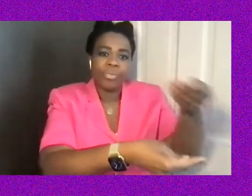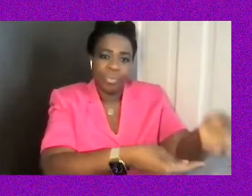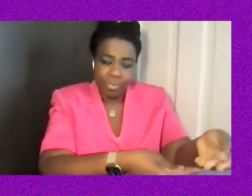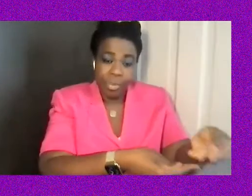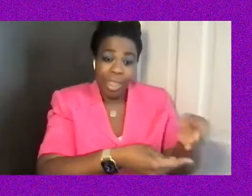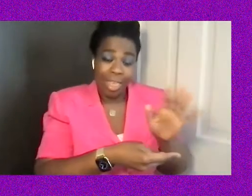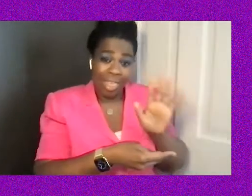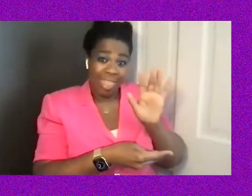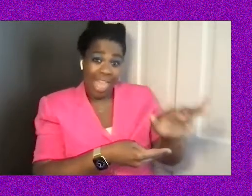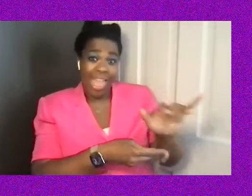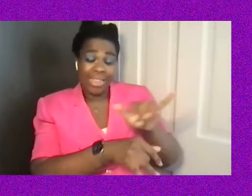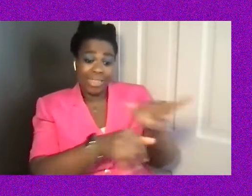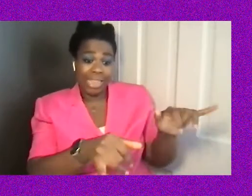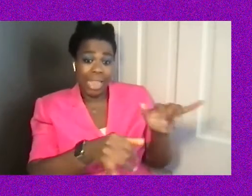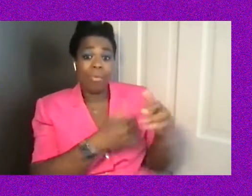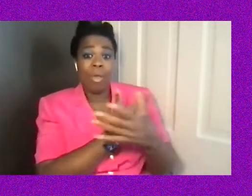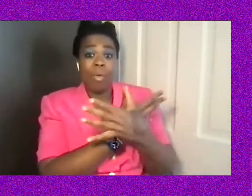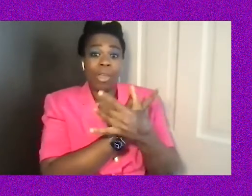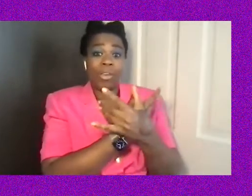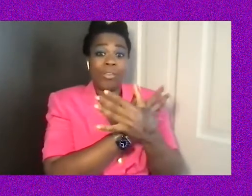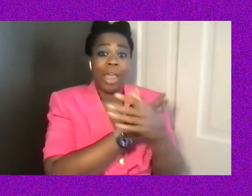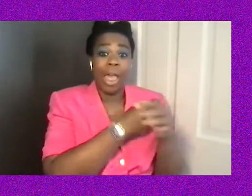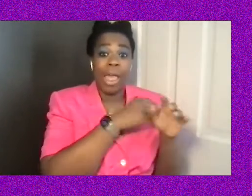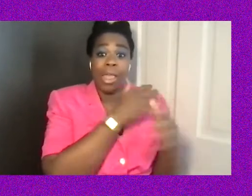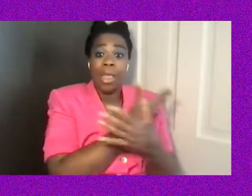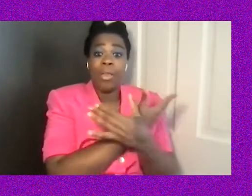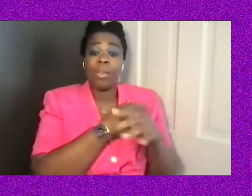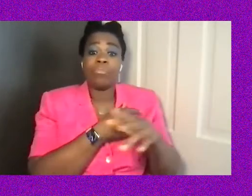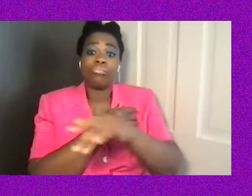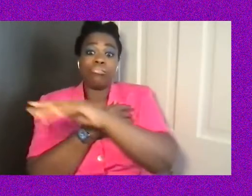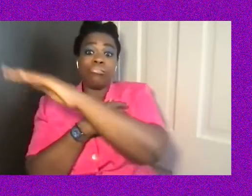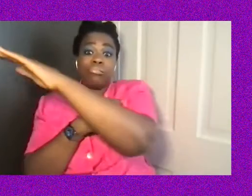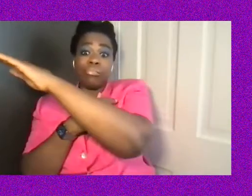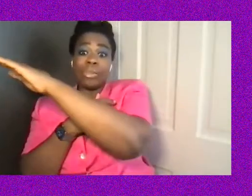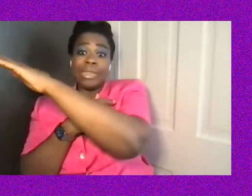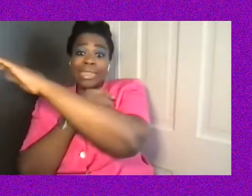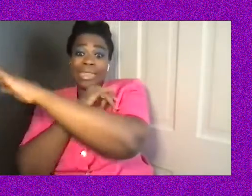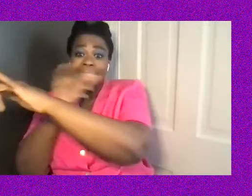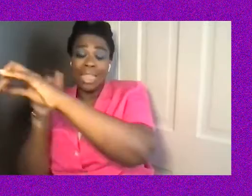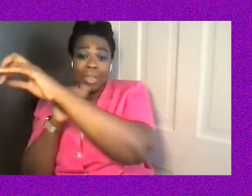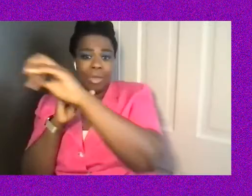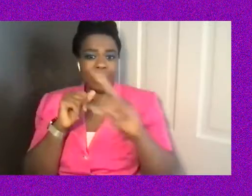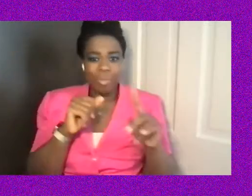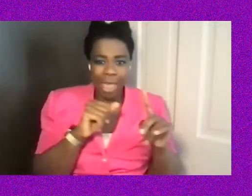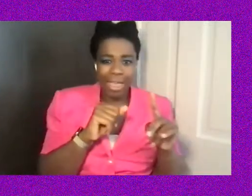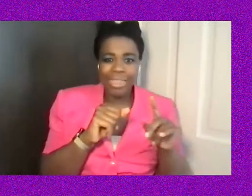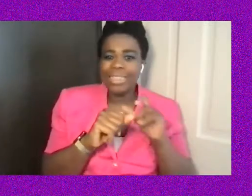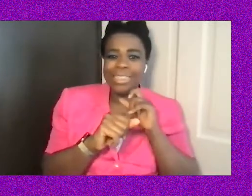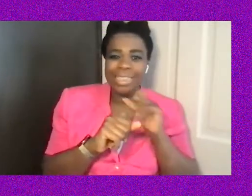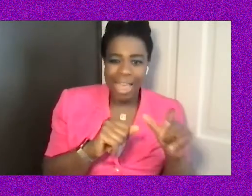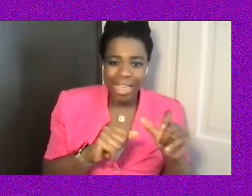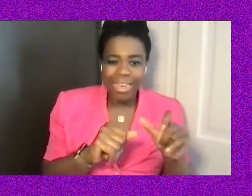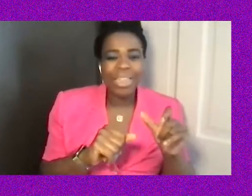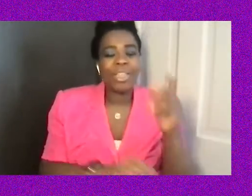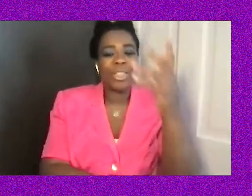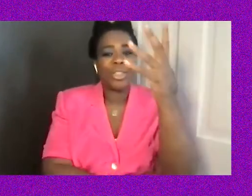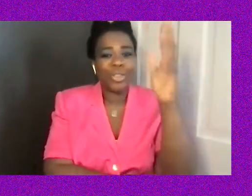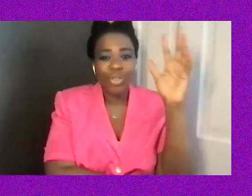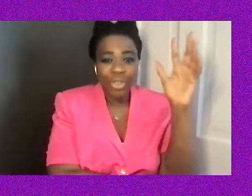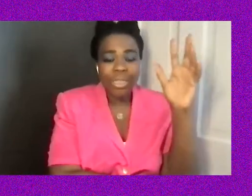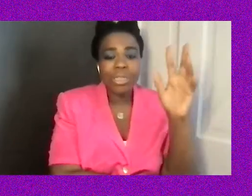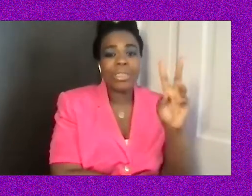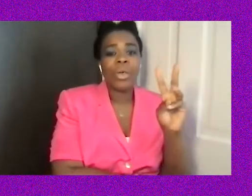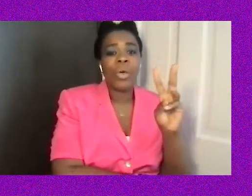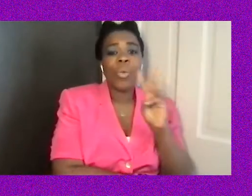same butterfly who migrates is not the same one who returns, and yet they find the same trees, waters,